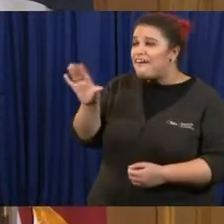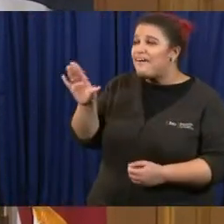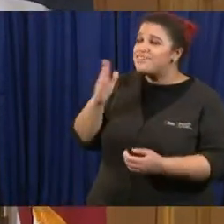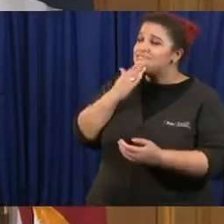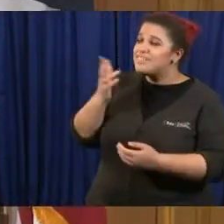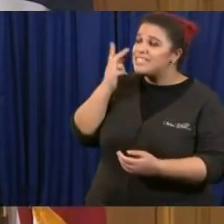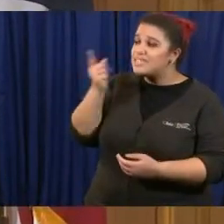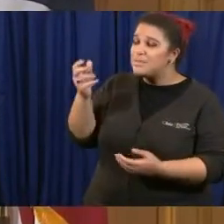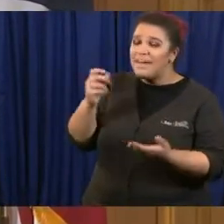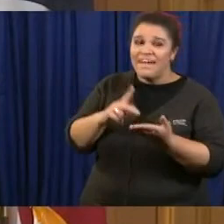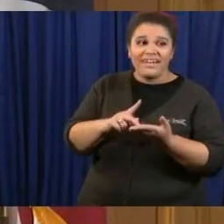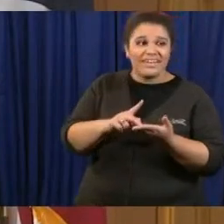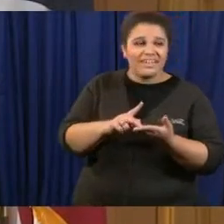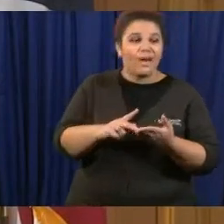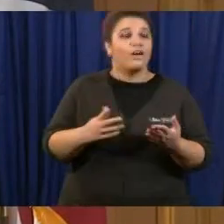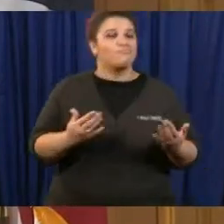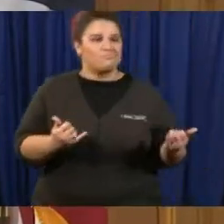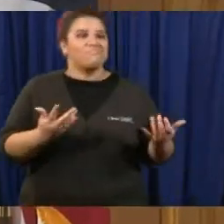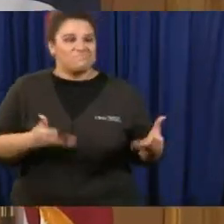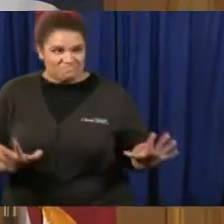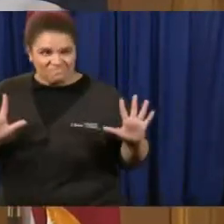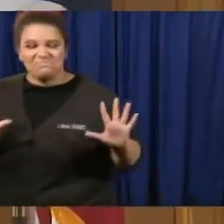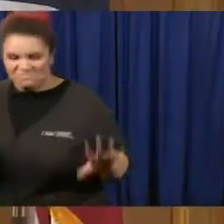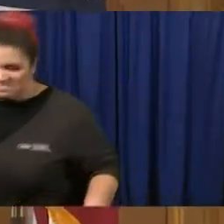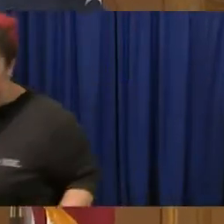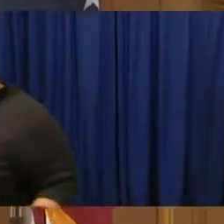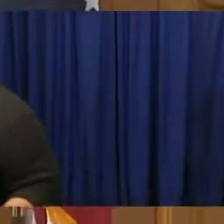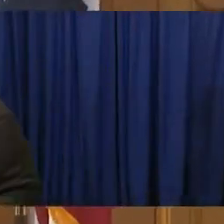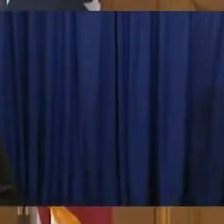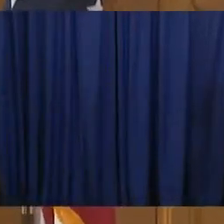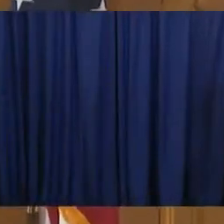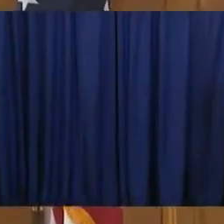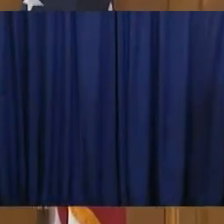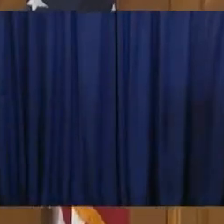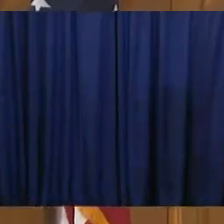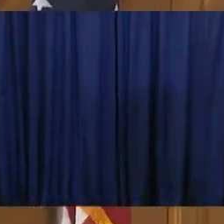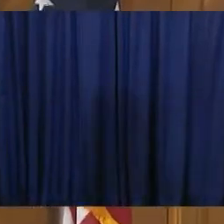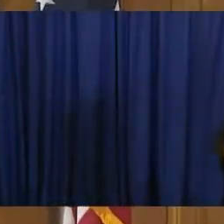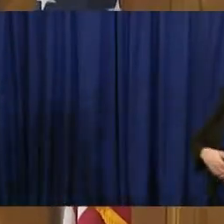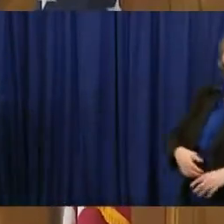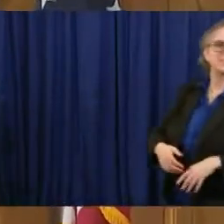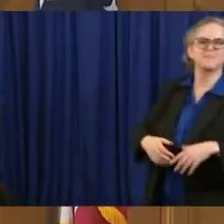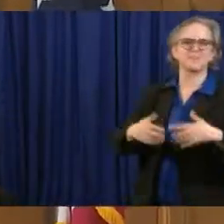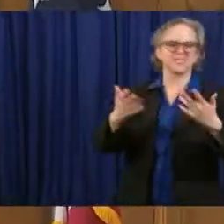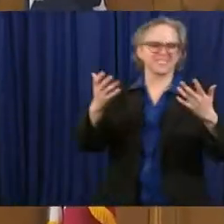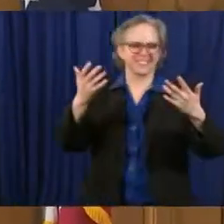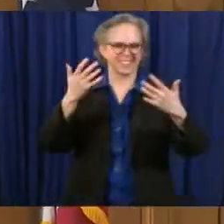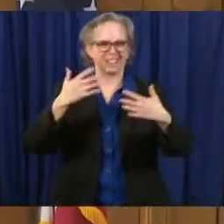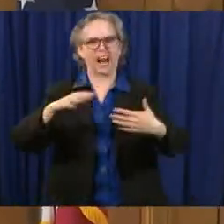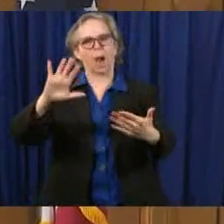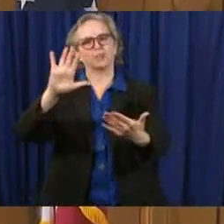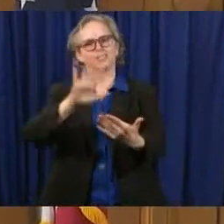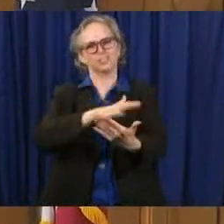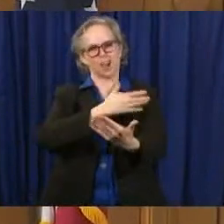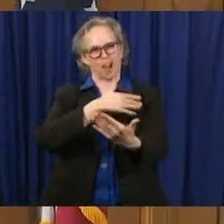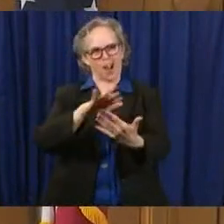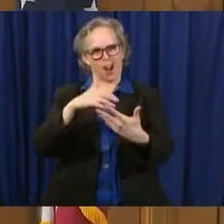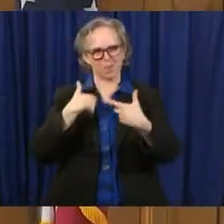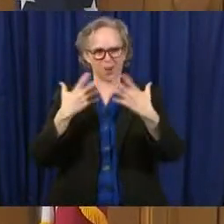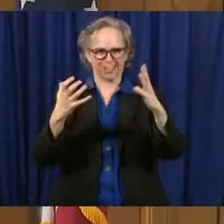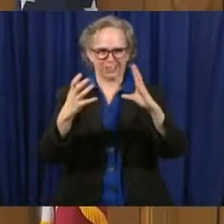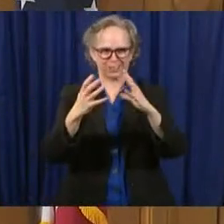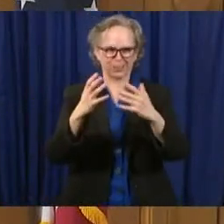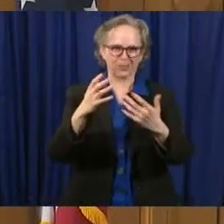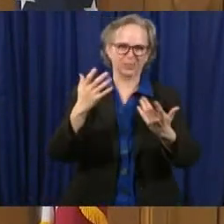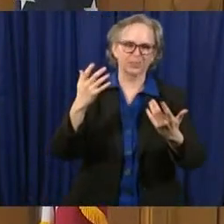Well, let me close with a song written and performed by one of our Ohio Department of Natural Resource Wildlife officers.